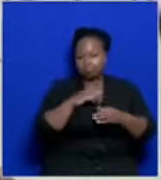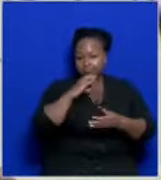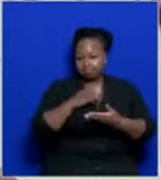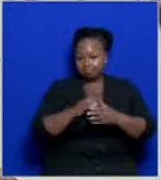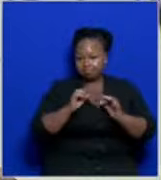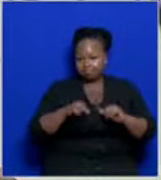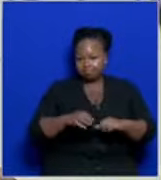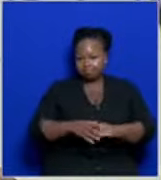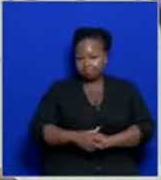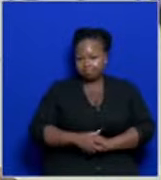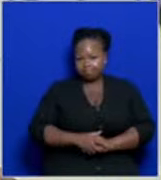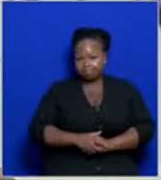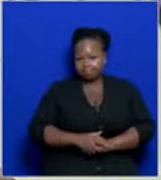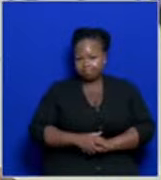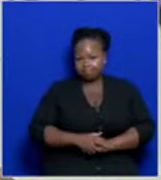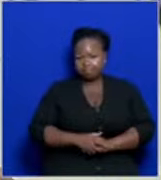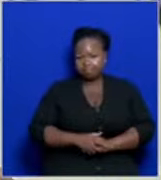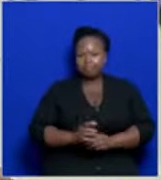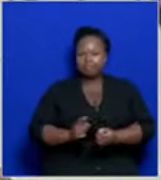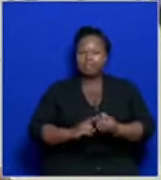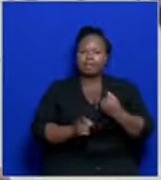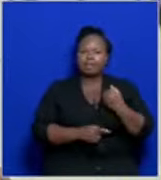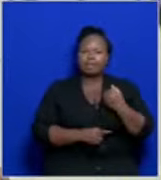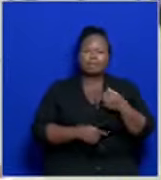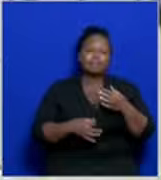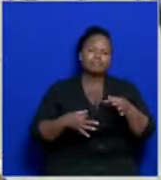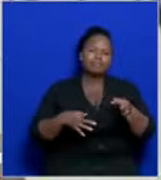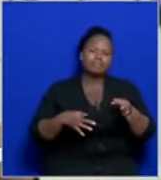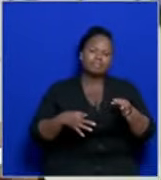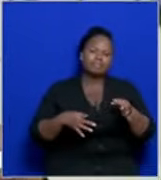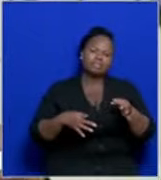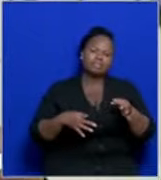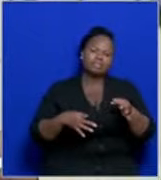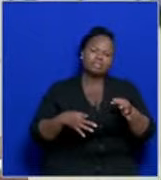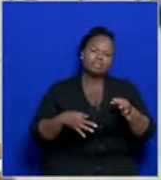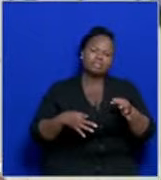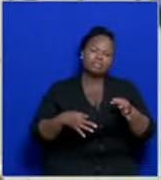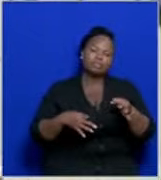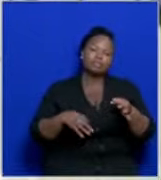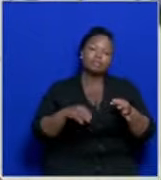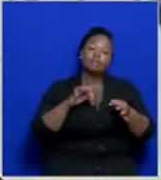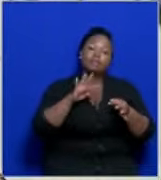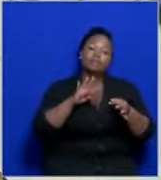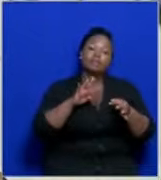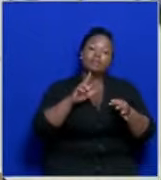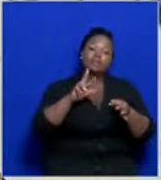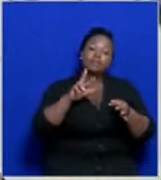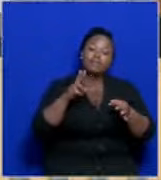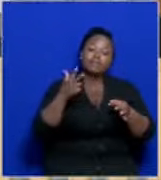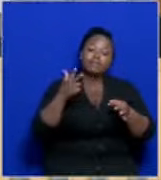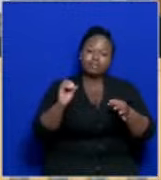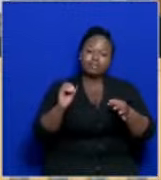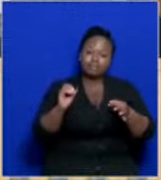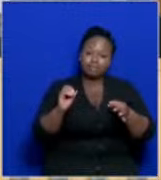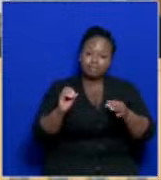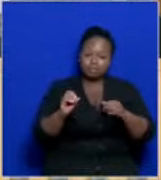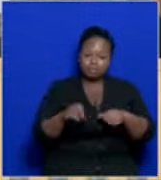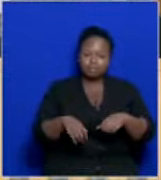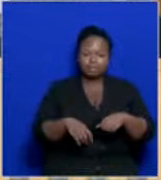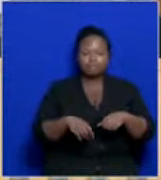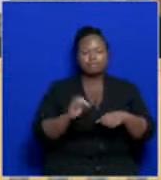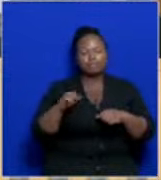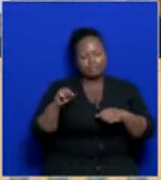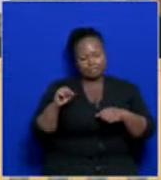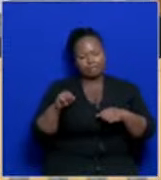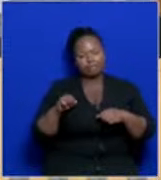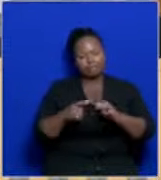The last page, it will be page? Is page 580. Yes, and yes. 29, the date is 29 September,